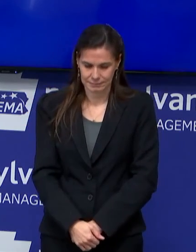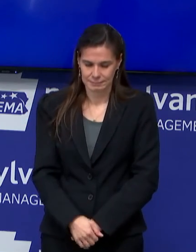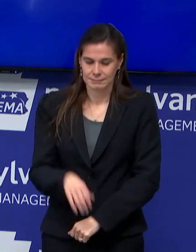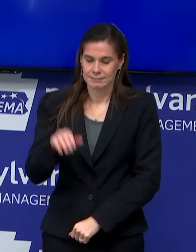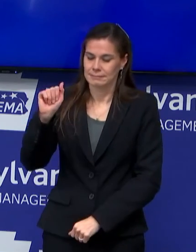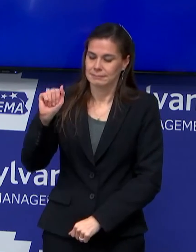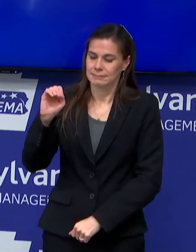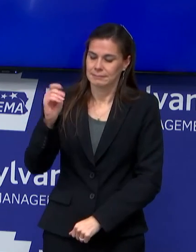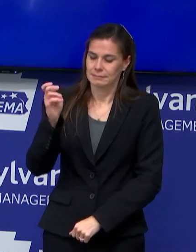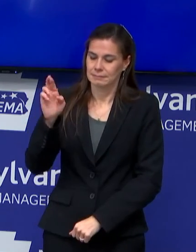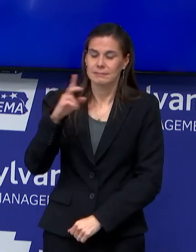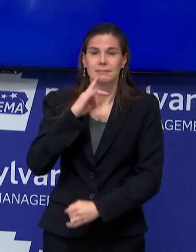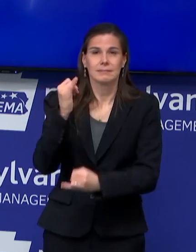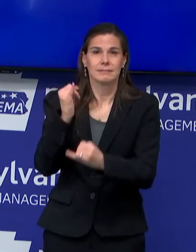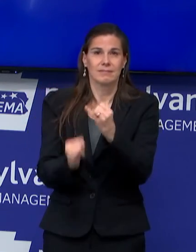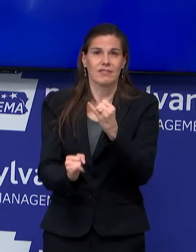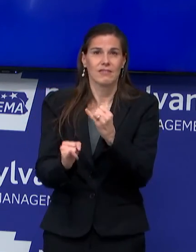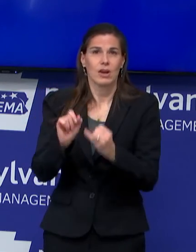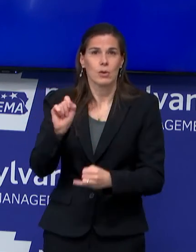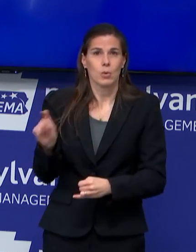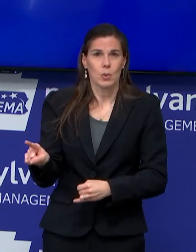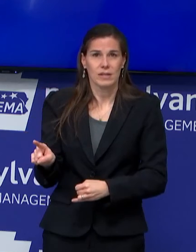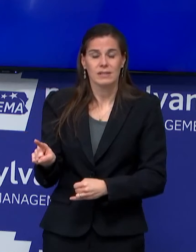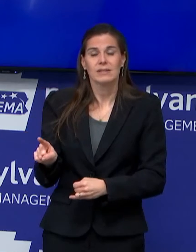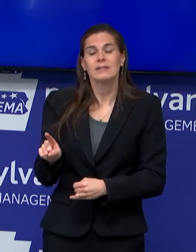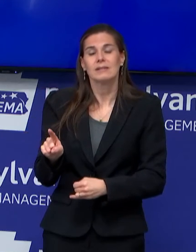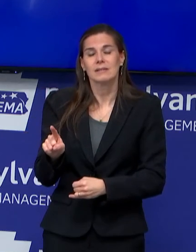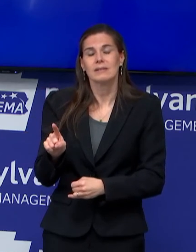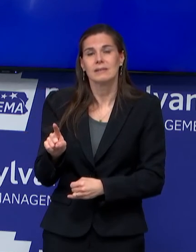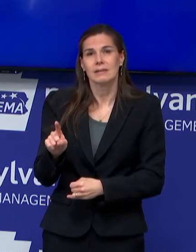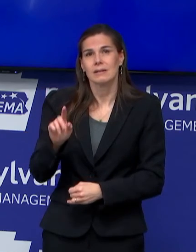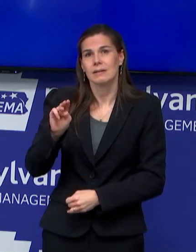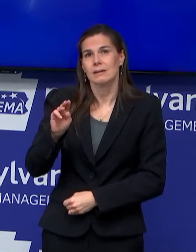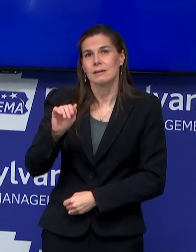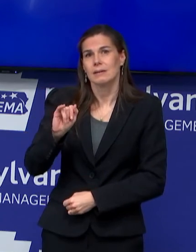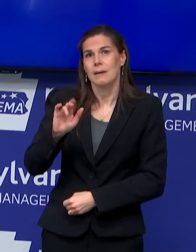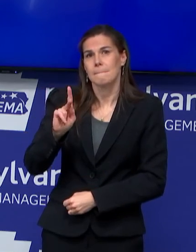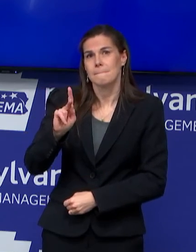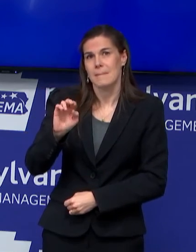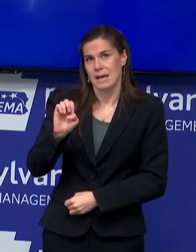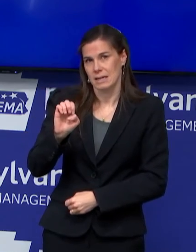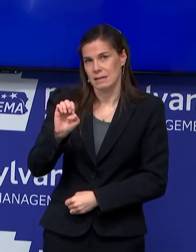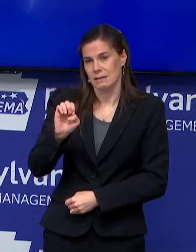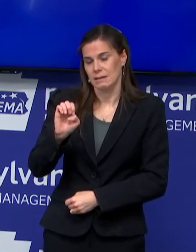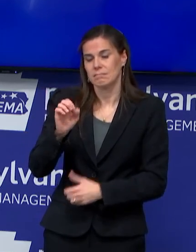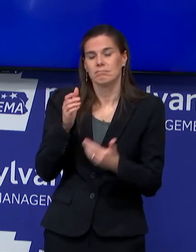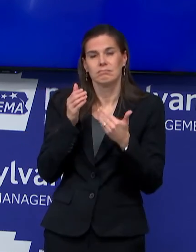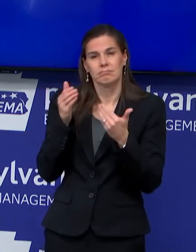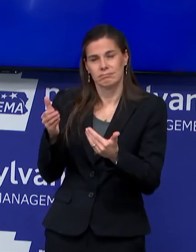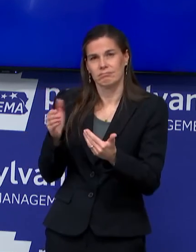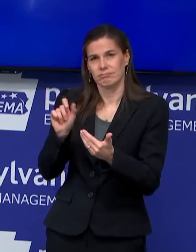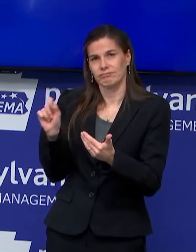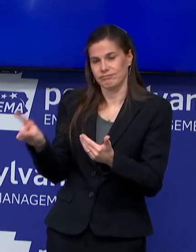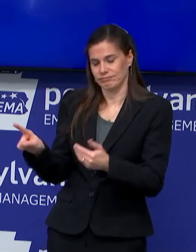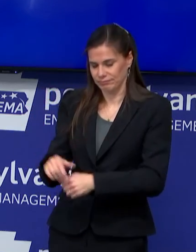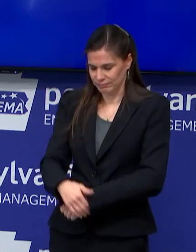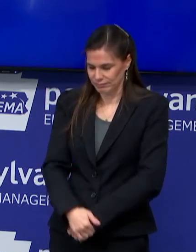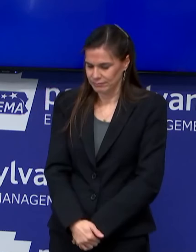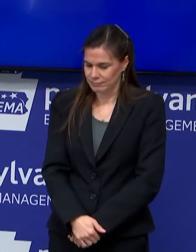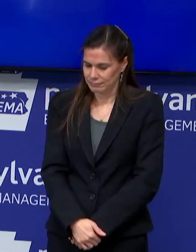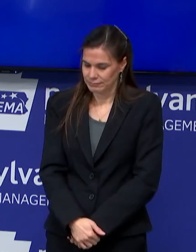Okay, and our final question is going to be from Mike Rubicam. You should be able to